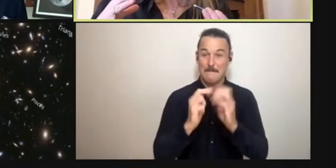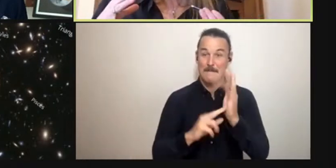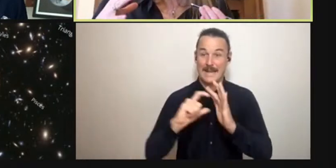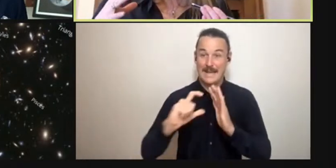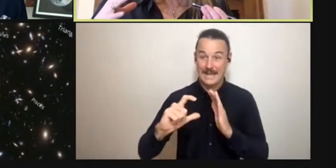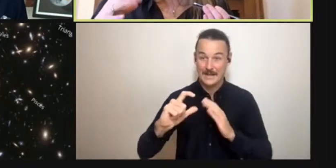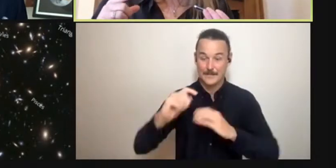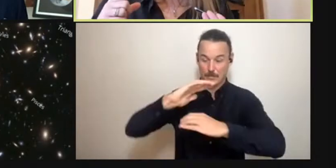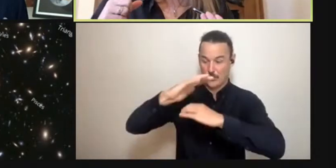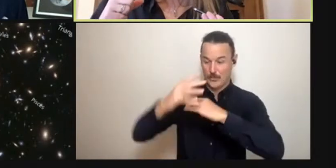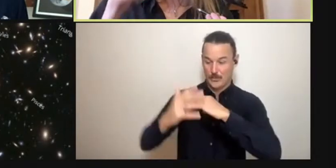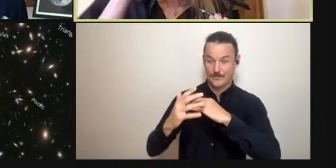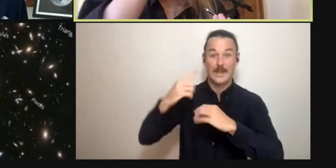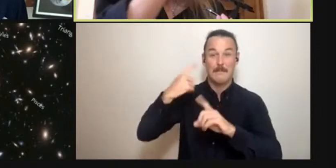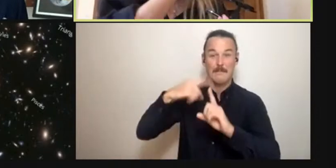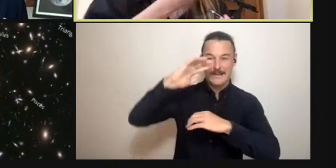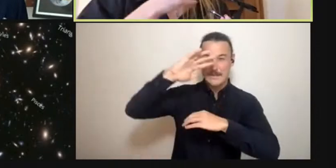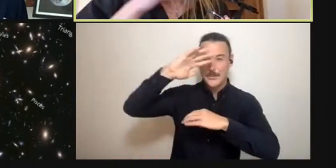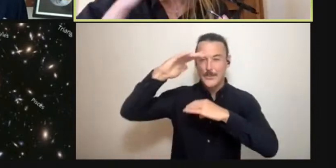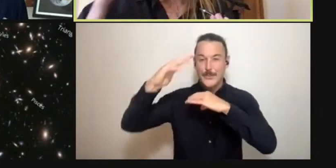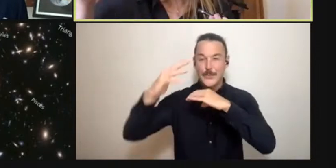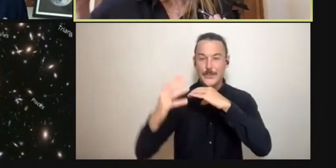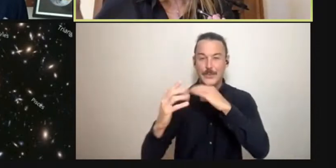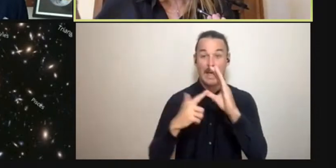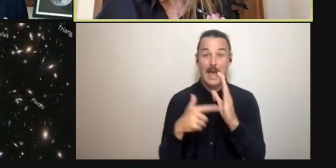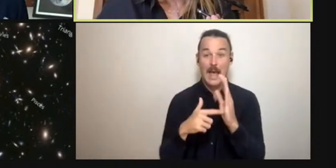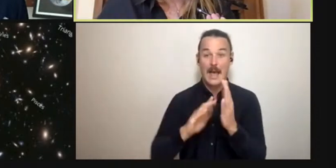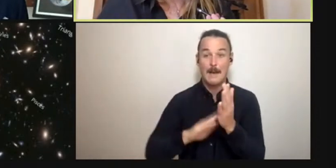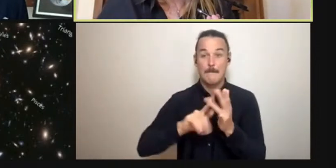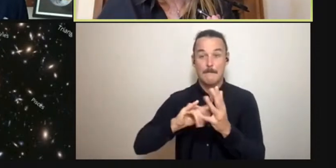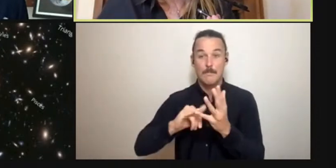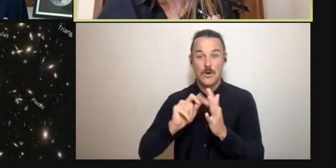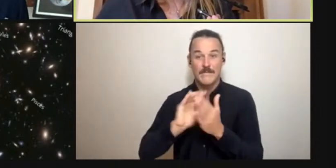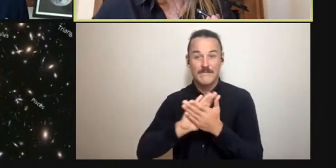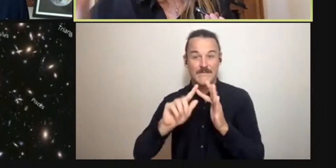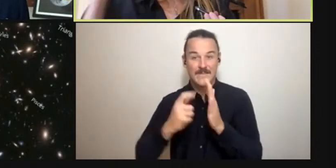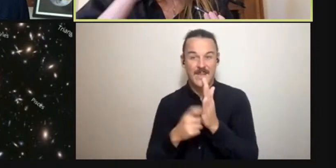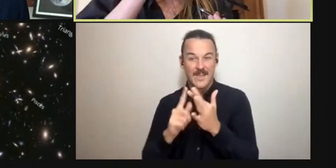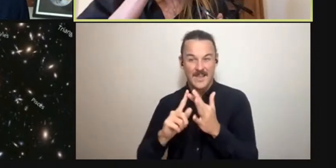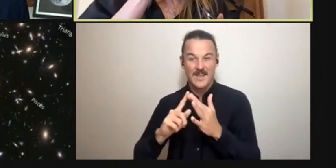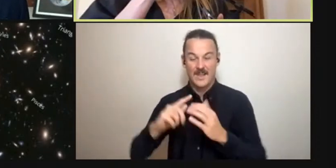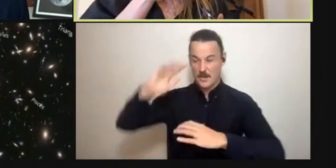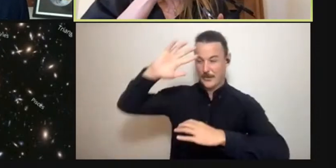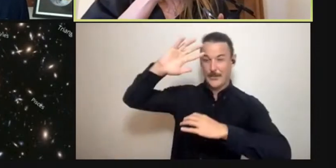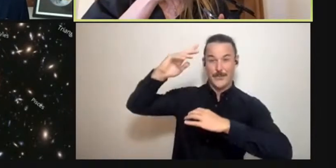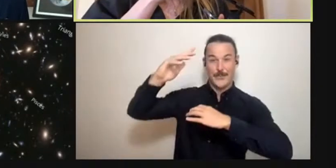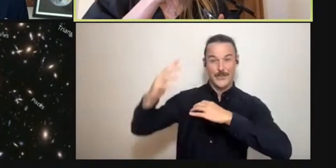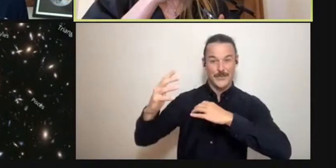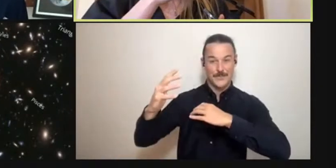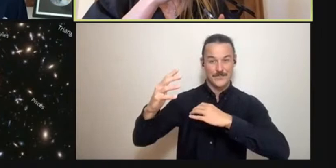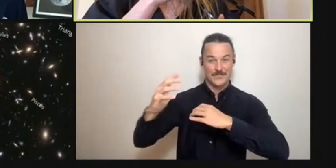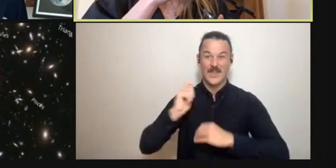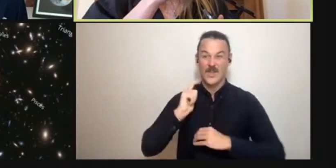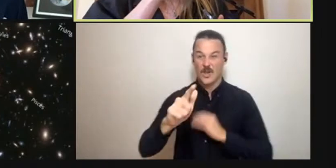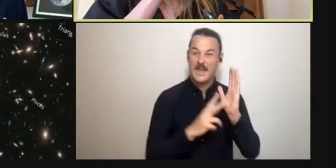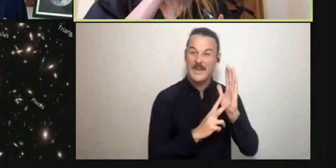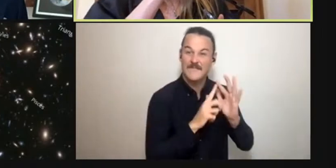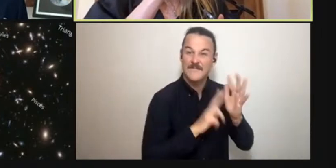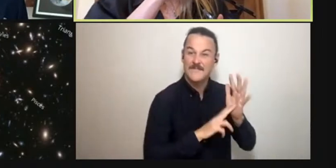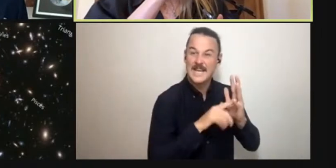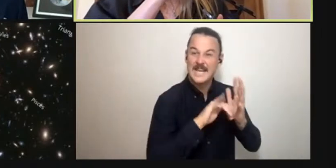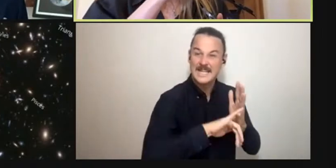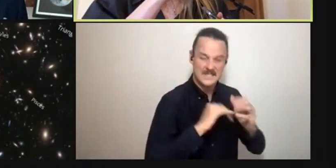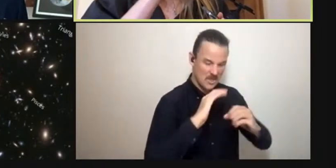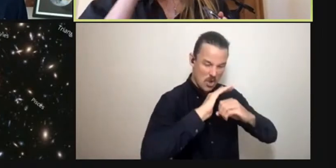regulate the temperature. And this is why we have the Goldilocks and the three bears of Venus is too hot, too much atmosphere,